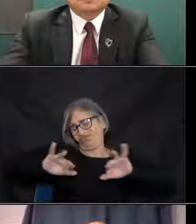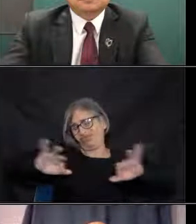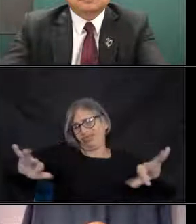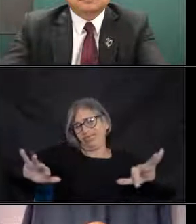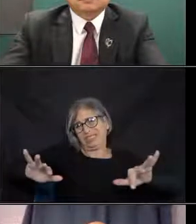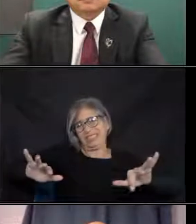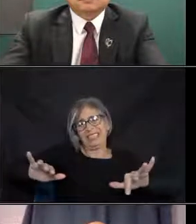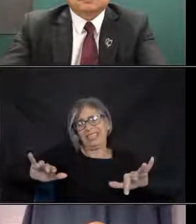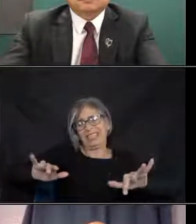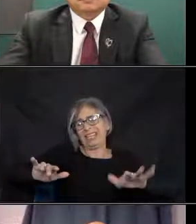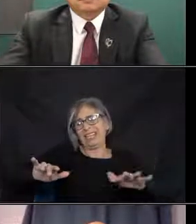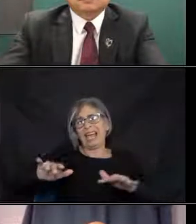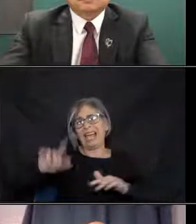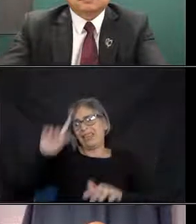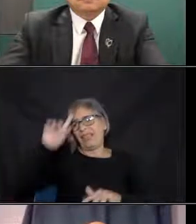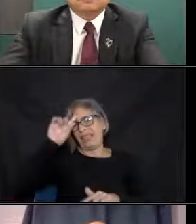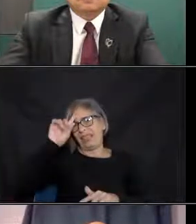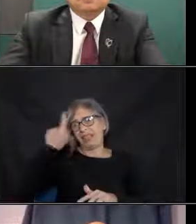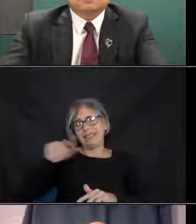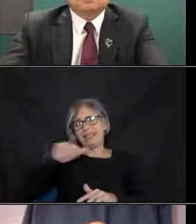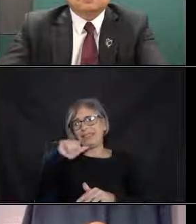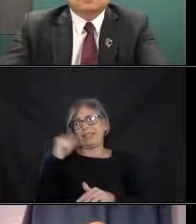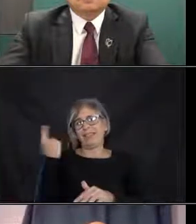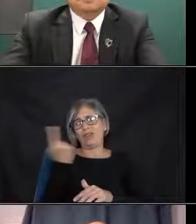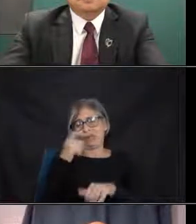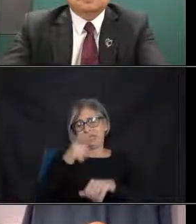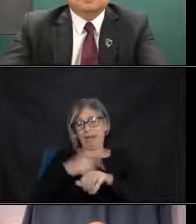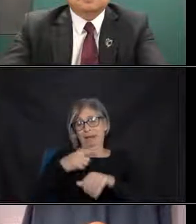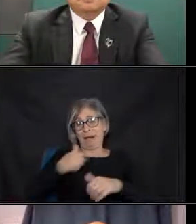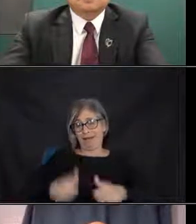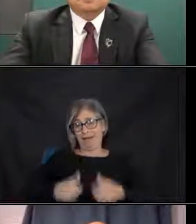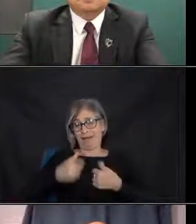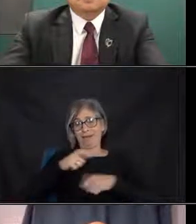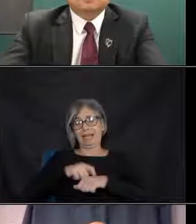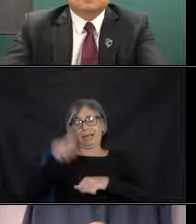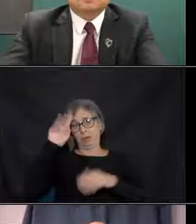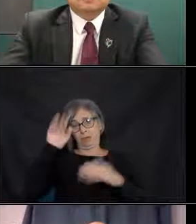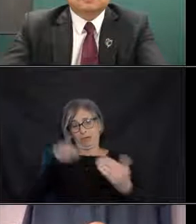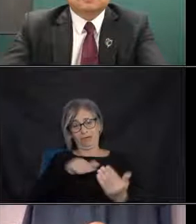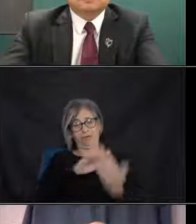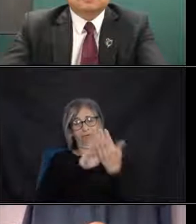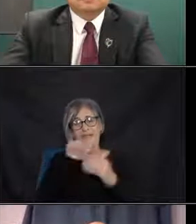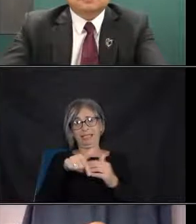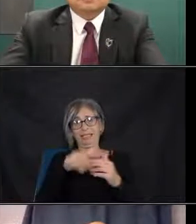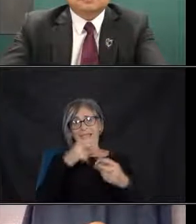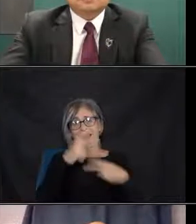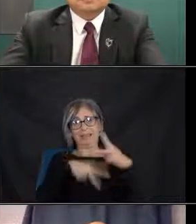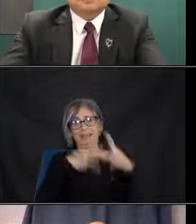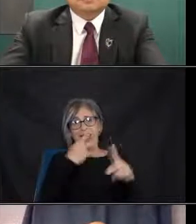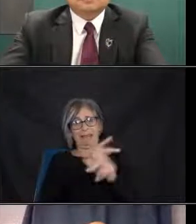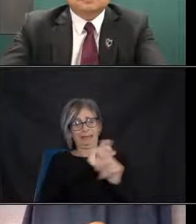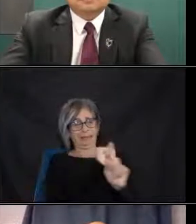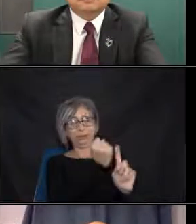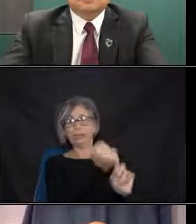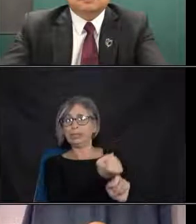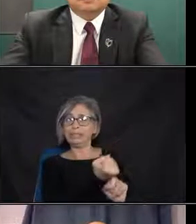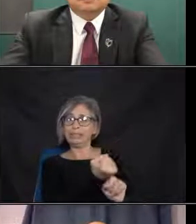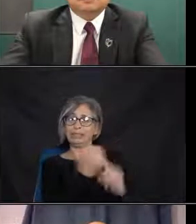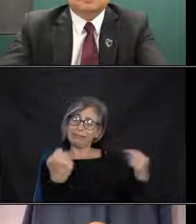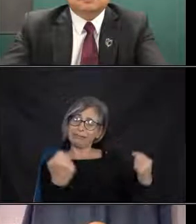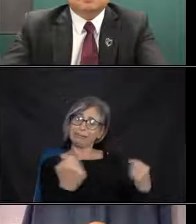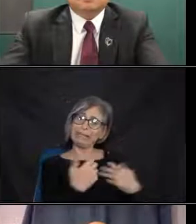feel like this is going to be the only time in my lifetime that we have an issue like this. And so this is something that it's scary